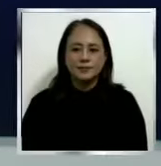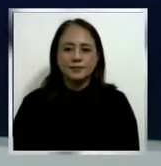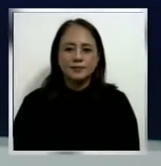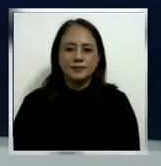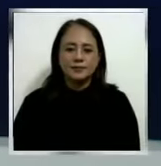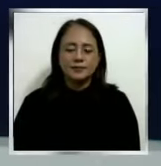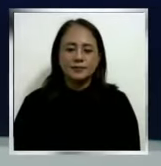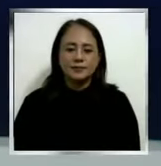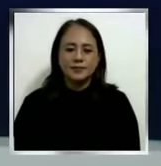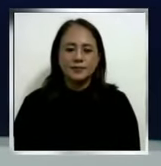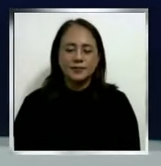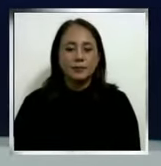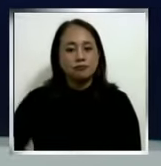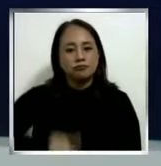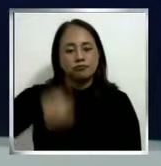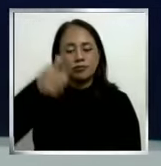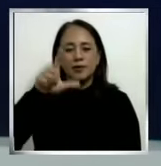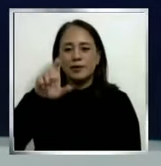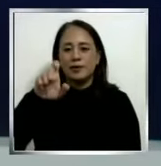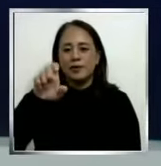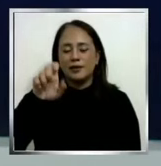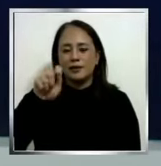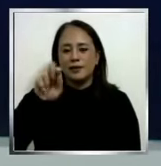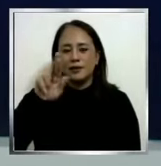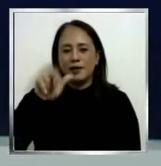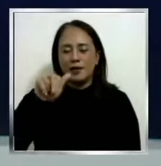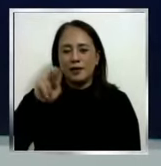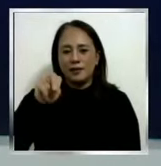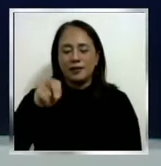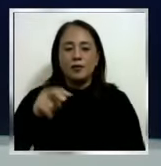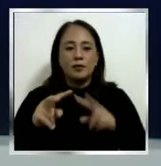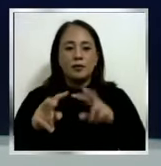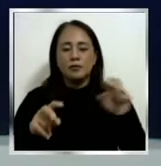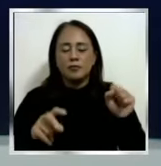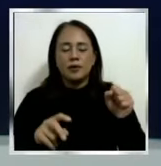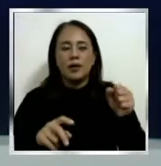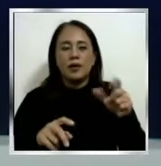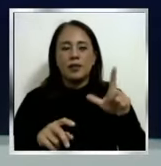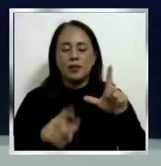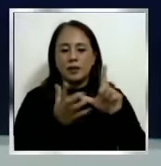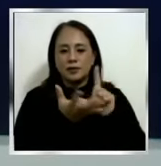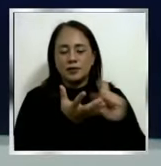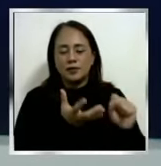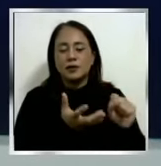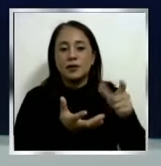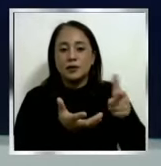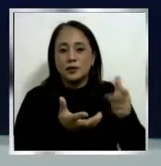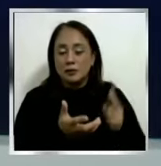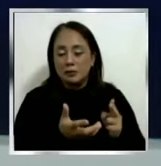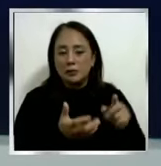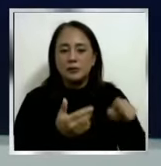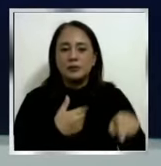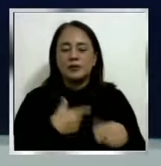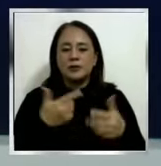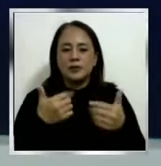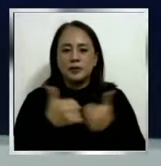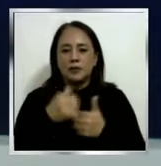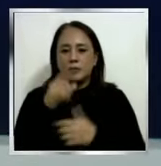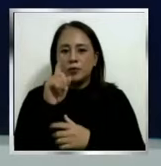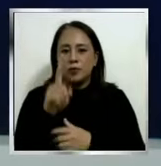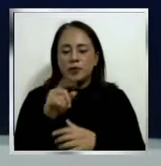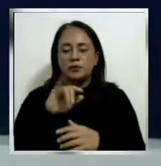Wagi ang Letran Squires kontra LaSalle Green Hills Greenies sa Game 1 ng NCAA Season 98 Juniors